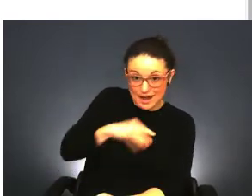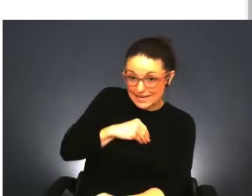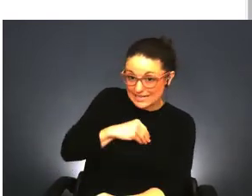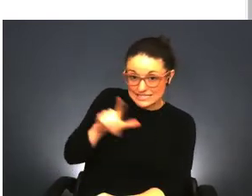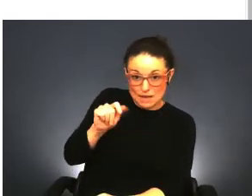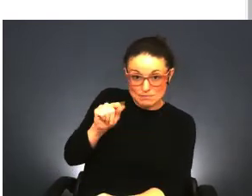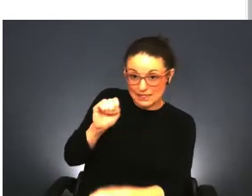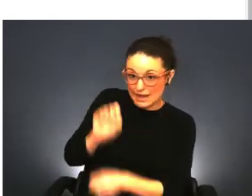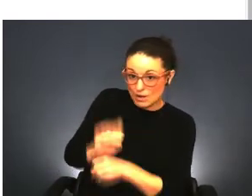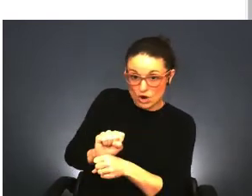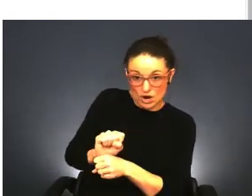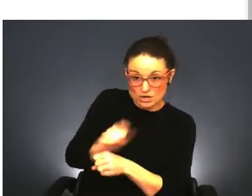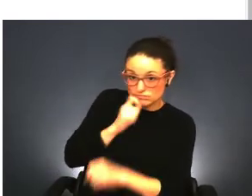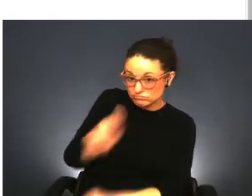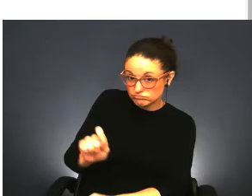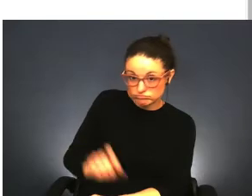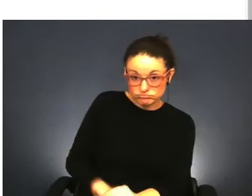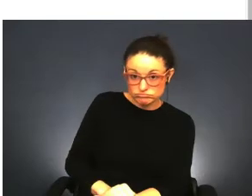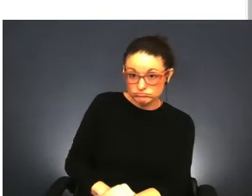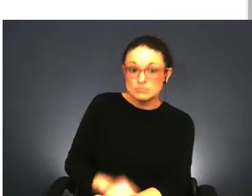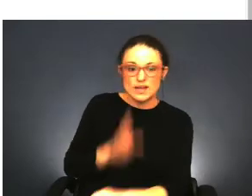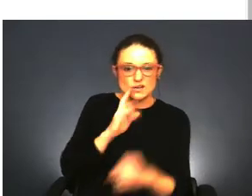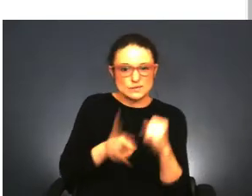And I'll save that.